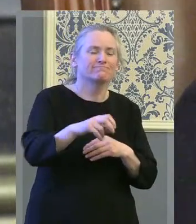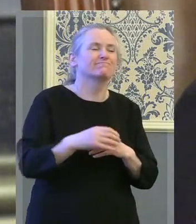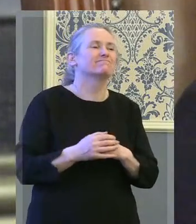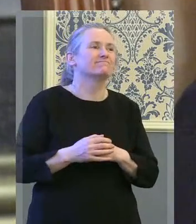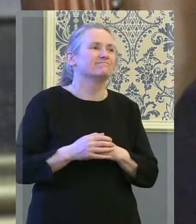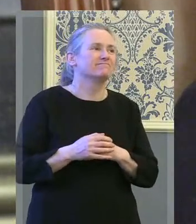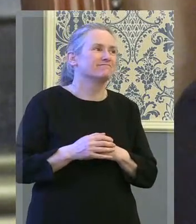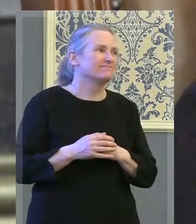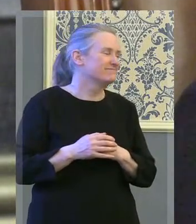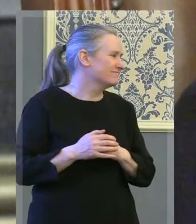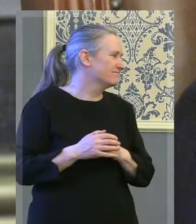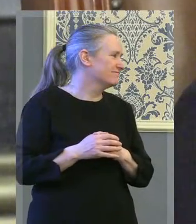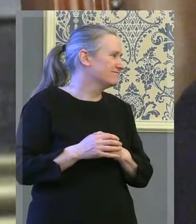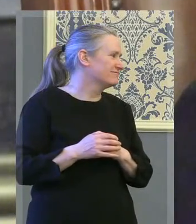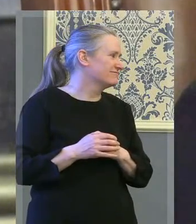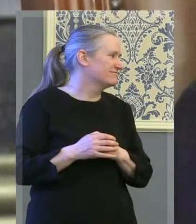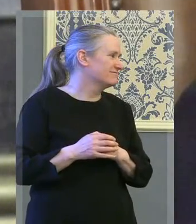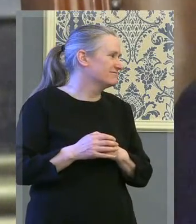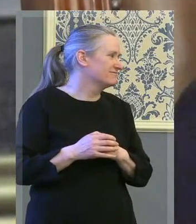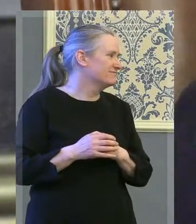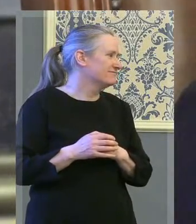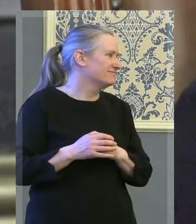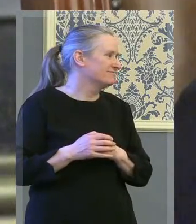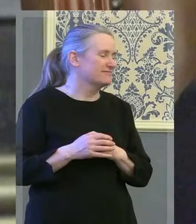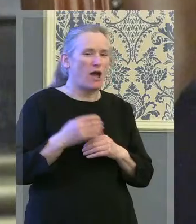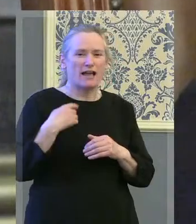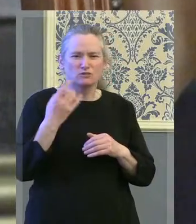was very pleased to see me. I'm not sure my granddad was.